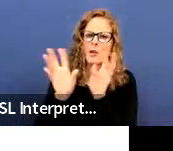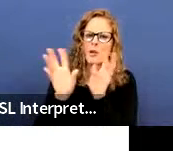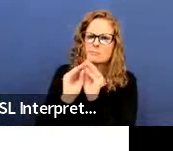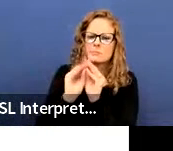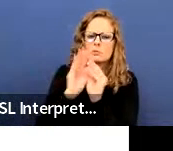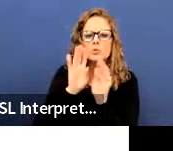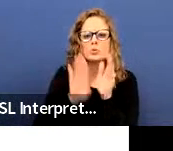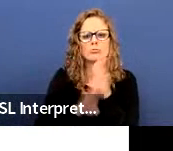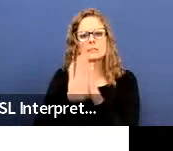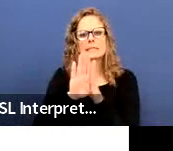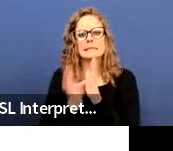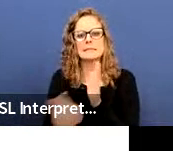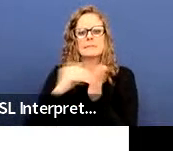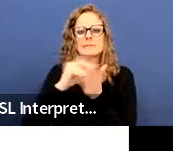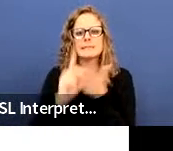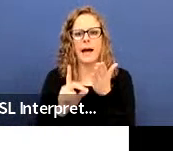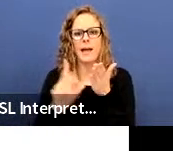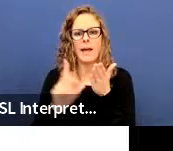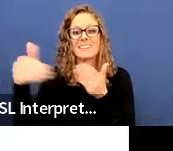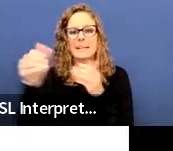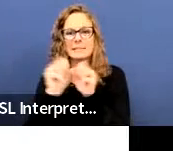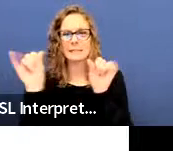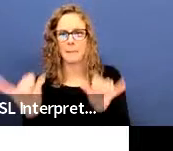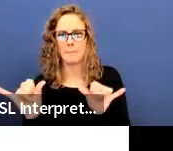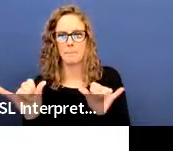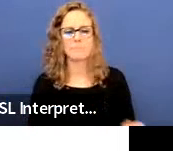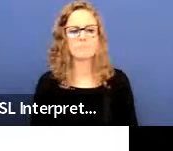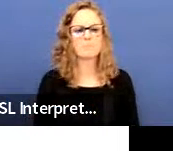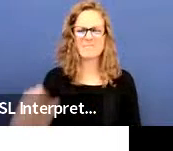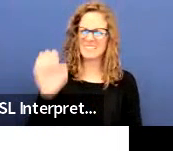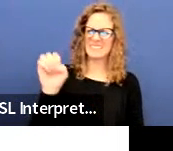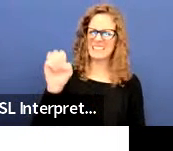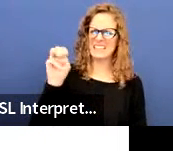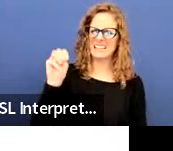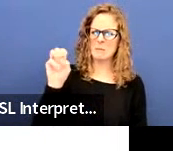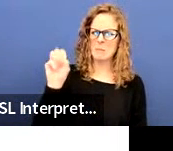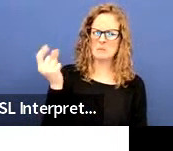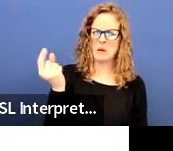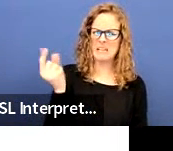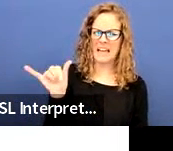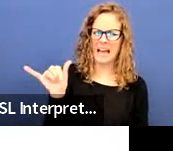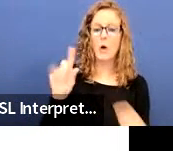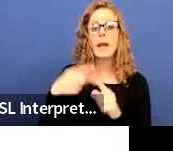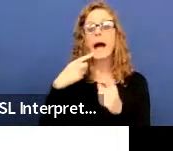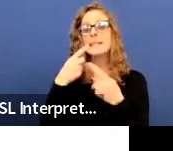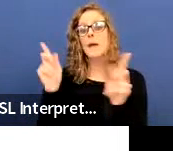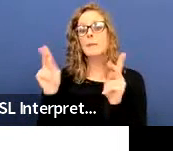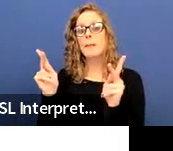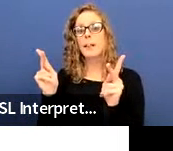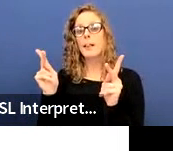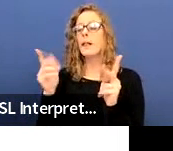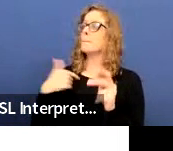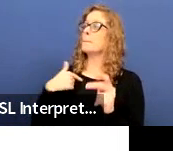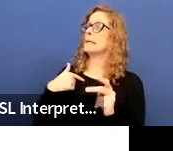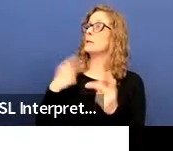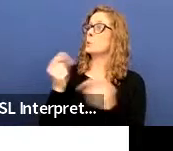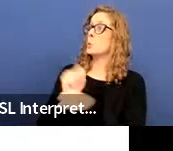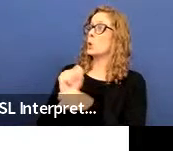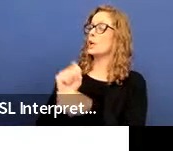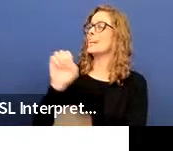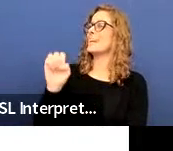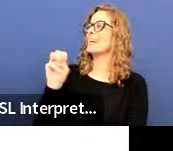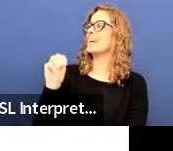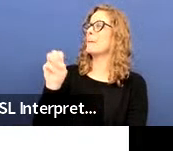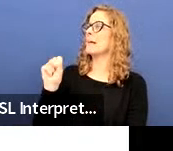query. So what is EMS? When I tell people that I'm the Emergency Medical Services Director, they